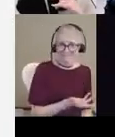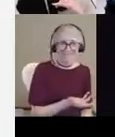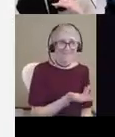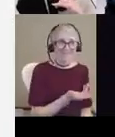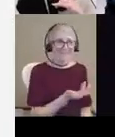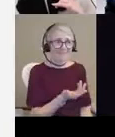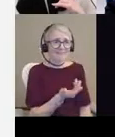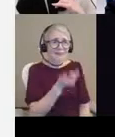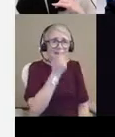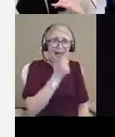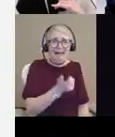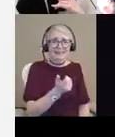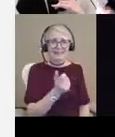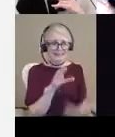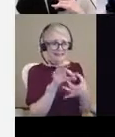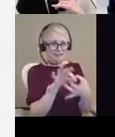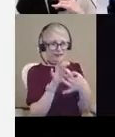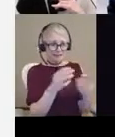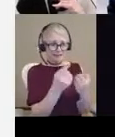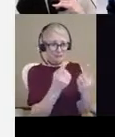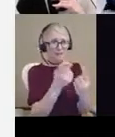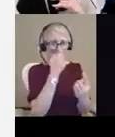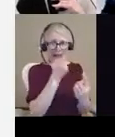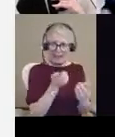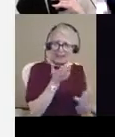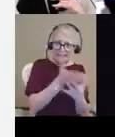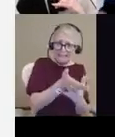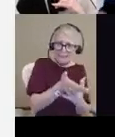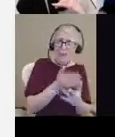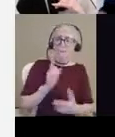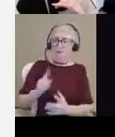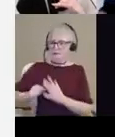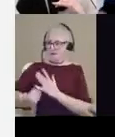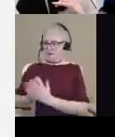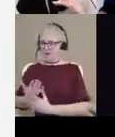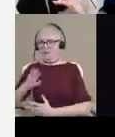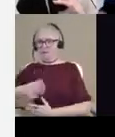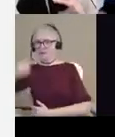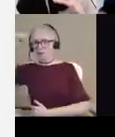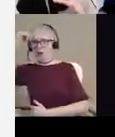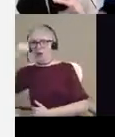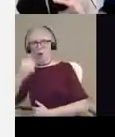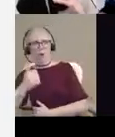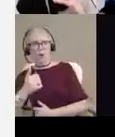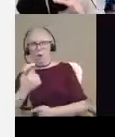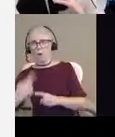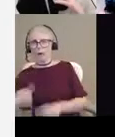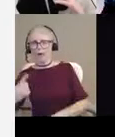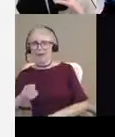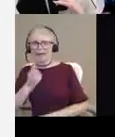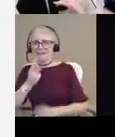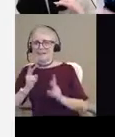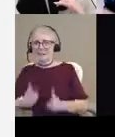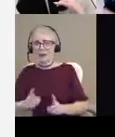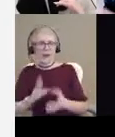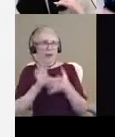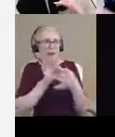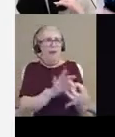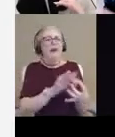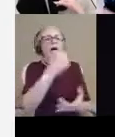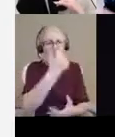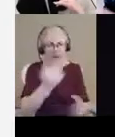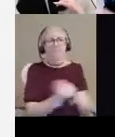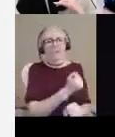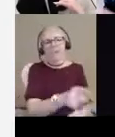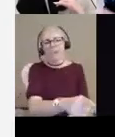is accessible and we can use it, but it's really helpful if you're a developer to know quickly and easily what is and what isn't,